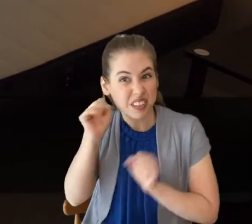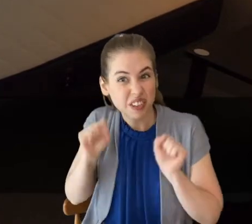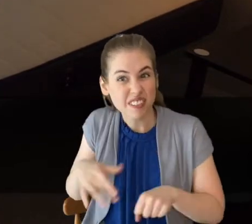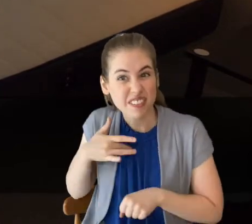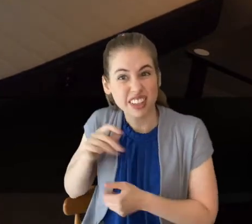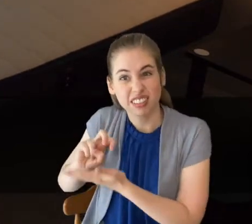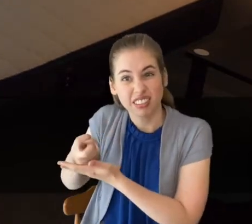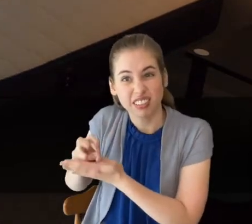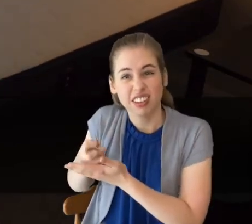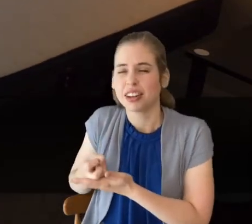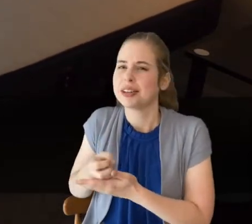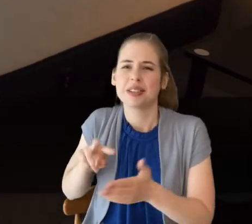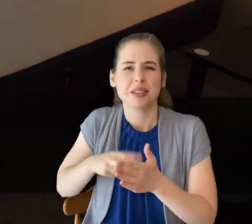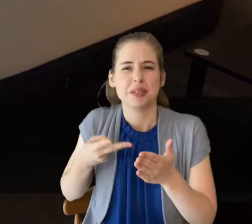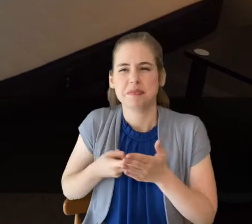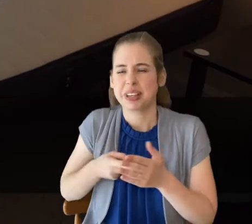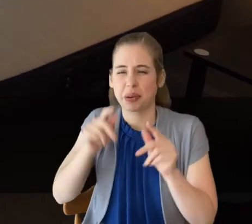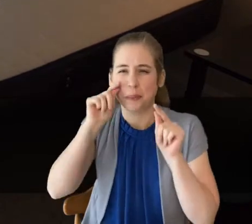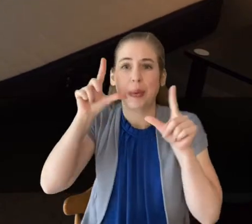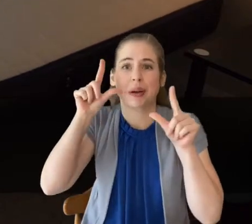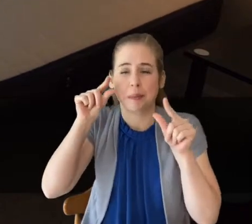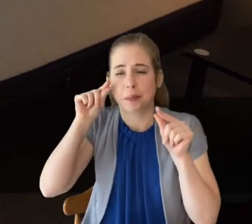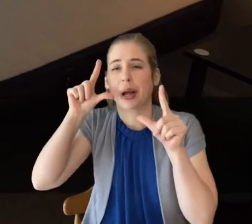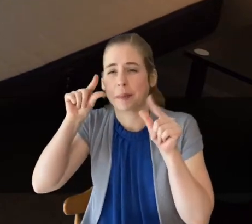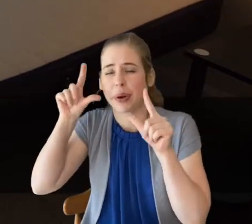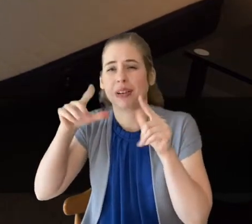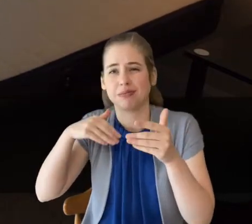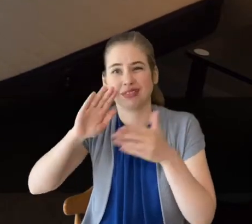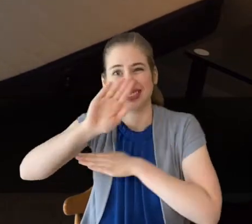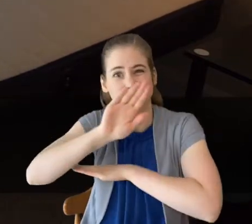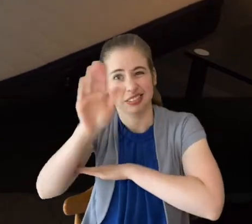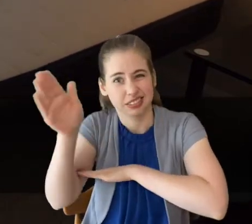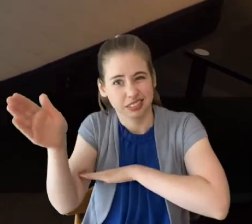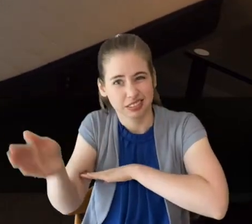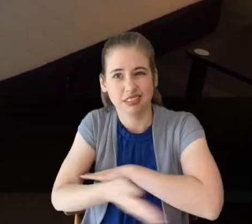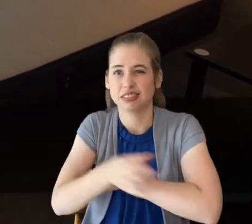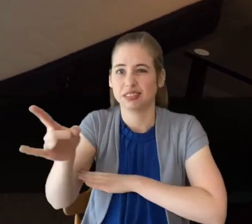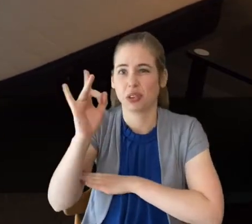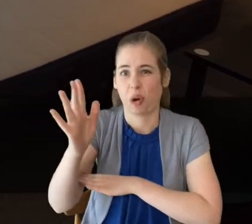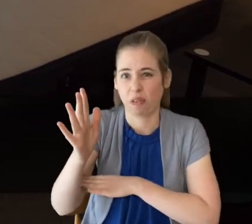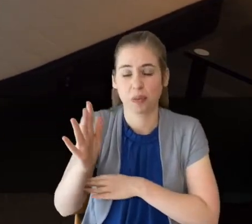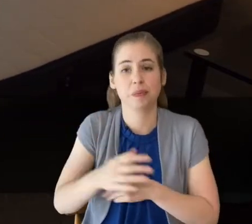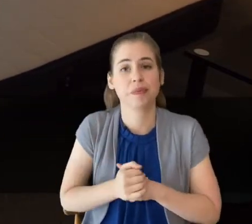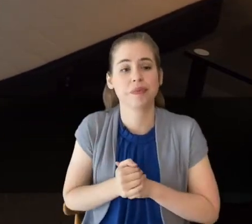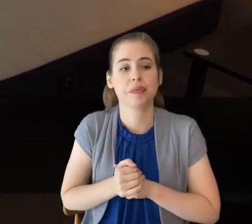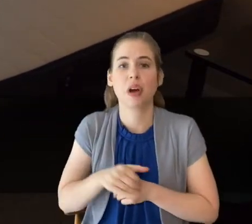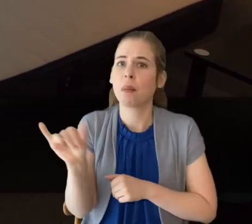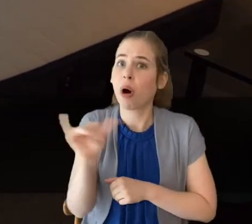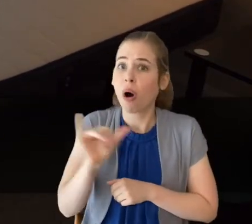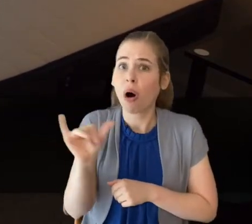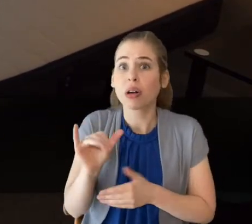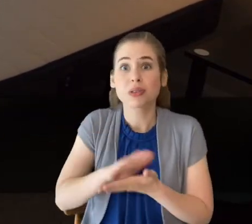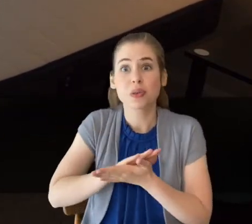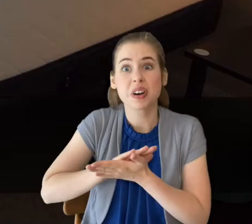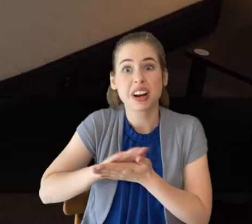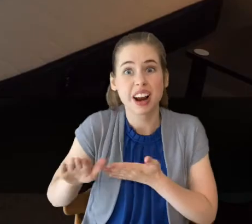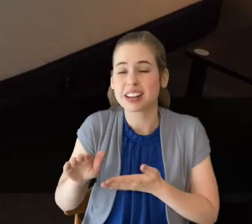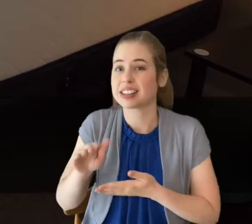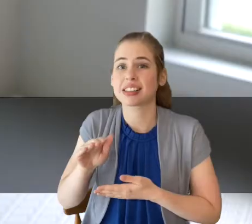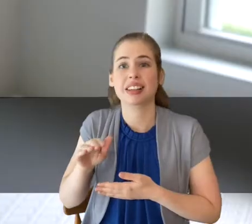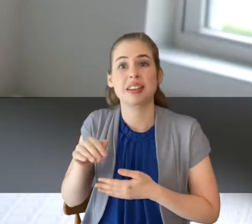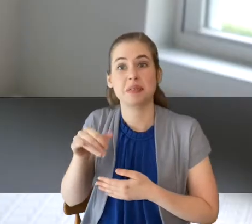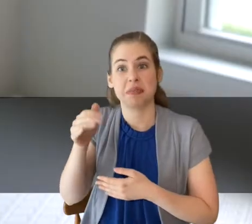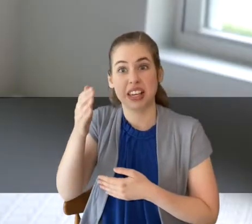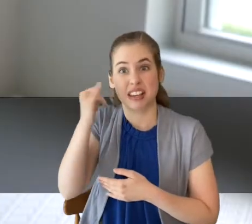sleep disturbances. The quick response of the foam layers also means that you shouldn't feel any dips or sags due to your partner's